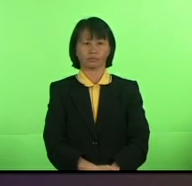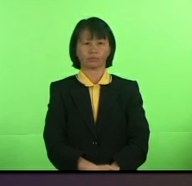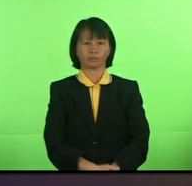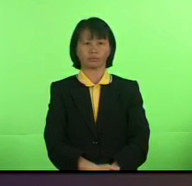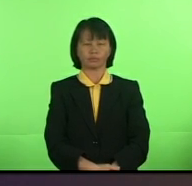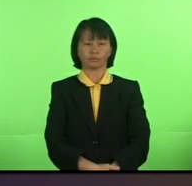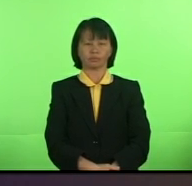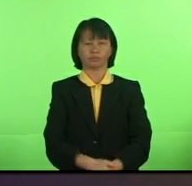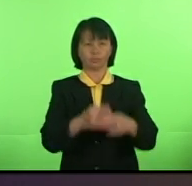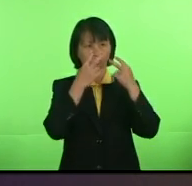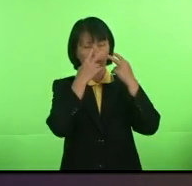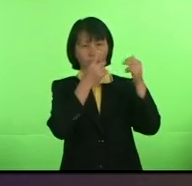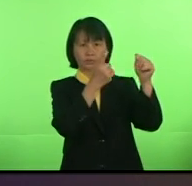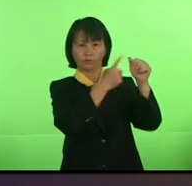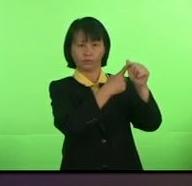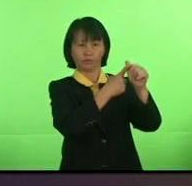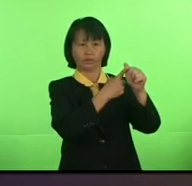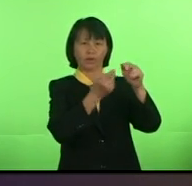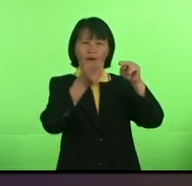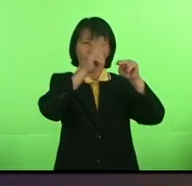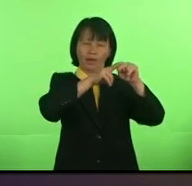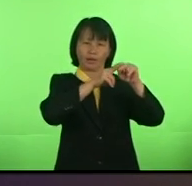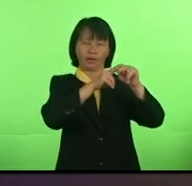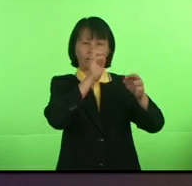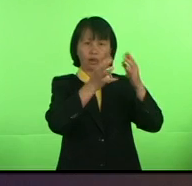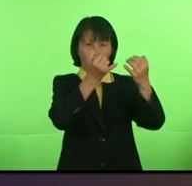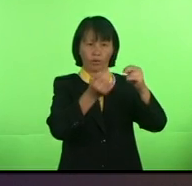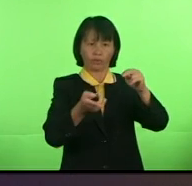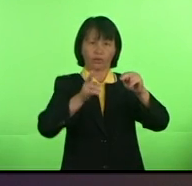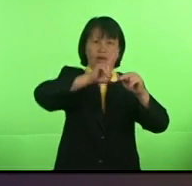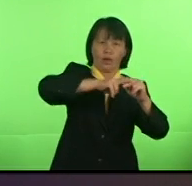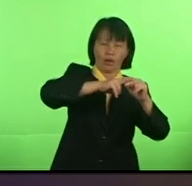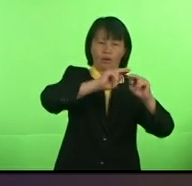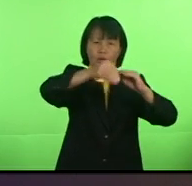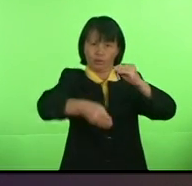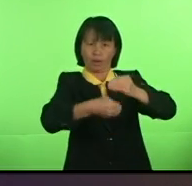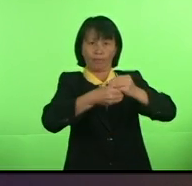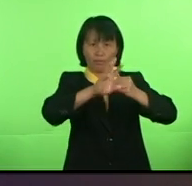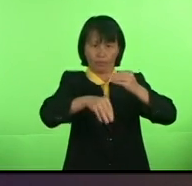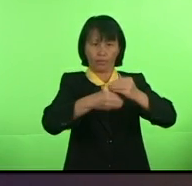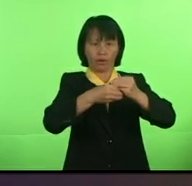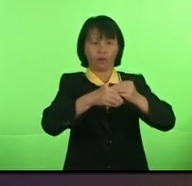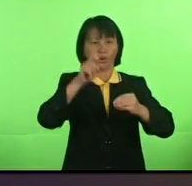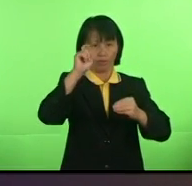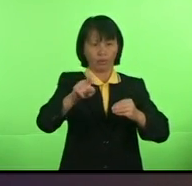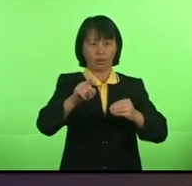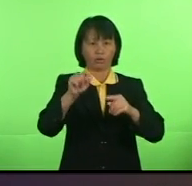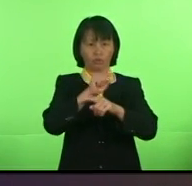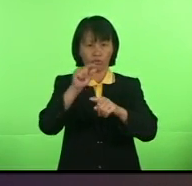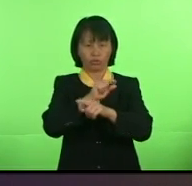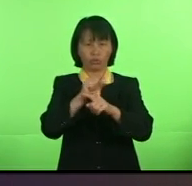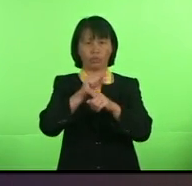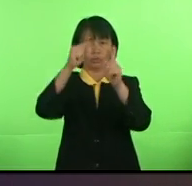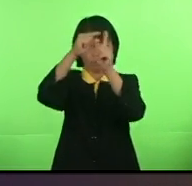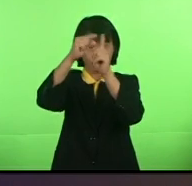Let's look at the first one, adding something. If you want to add something, therefore, you have to use these types